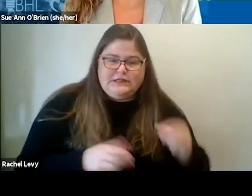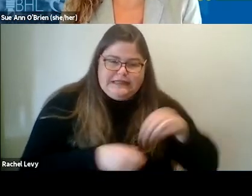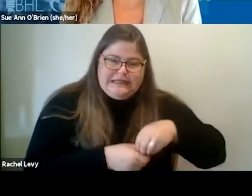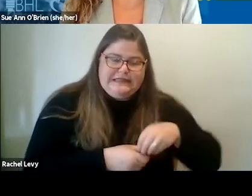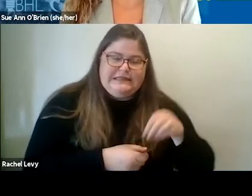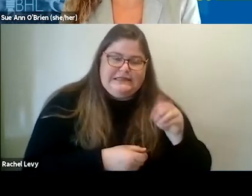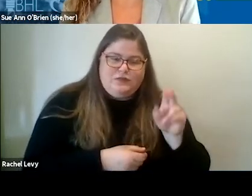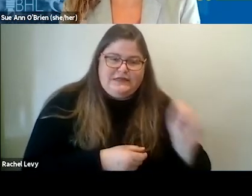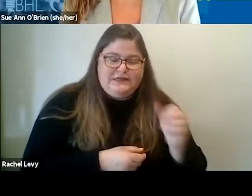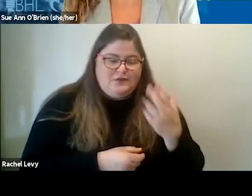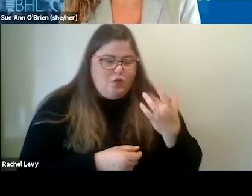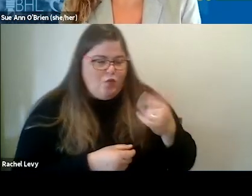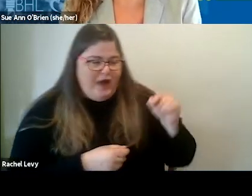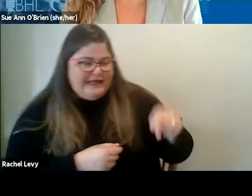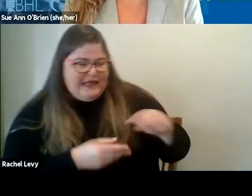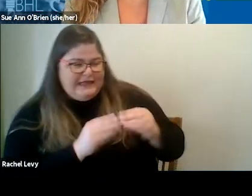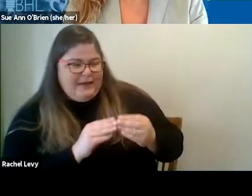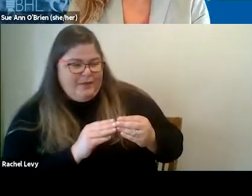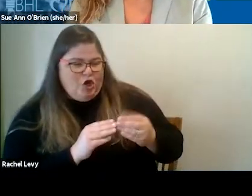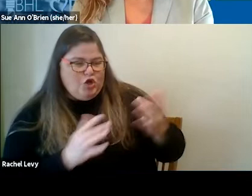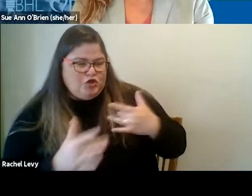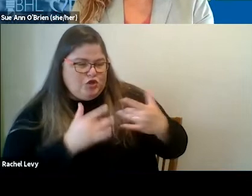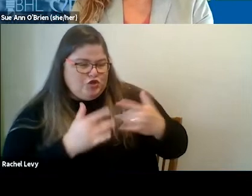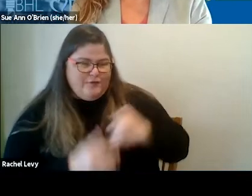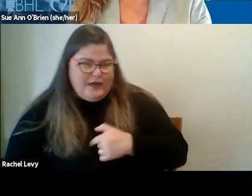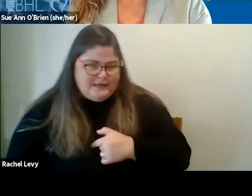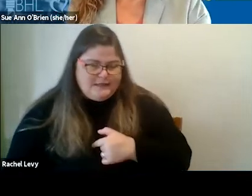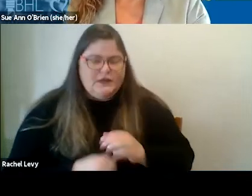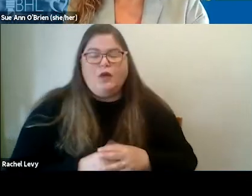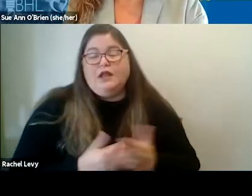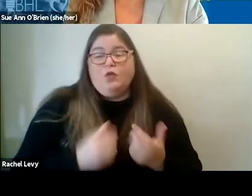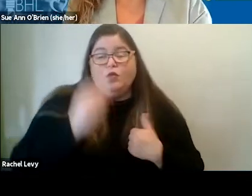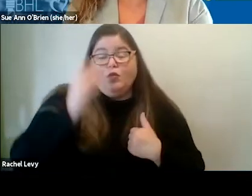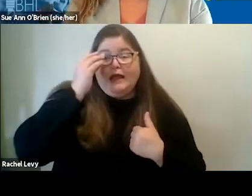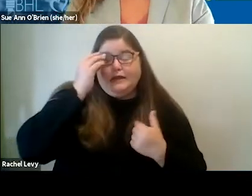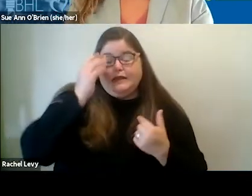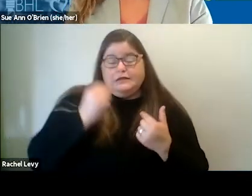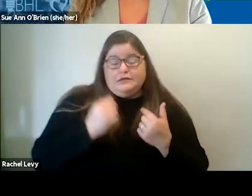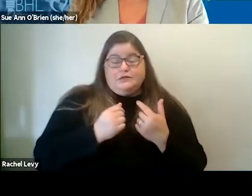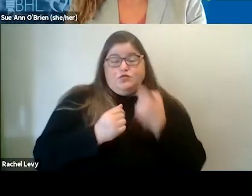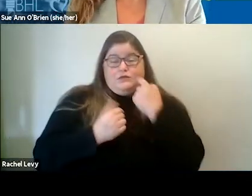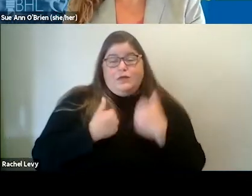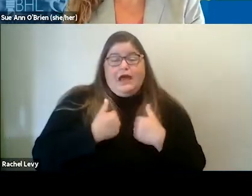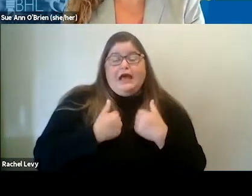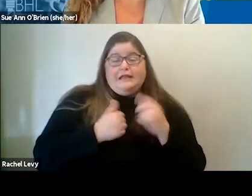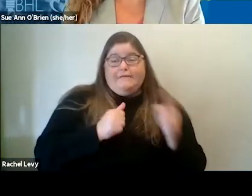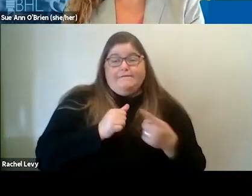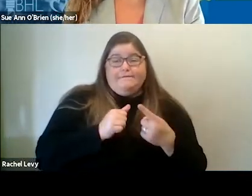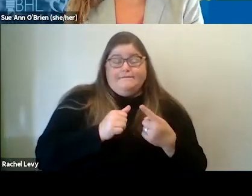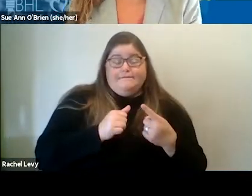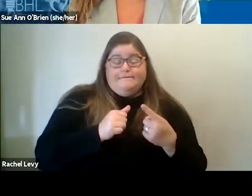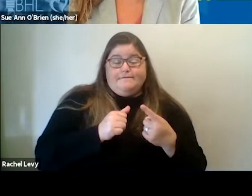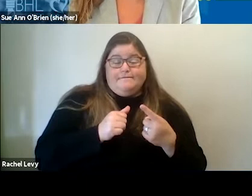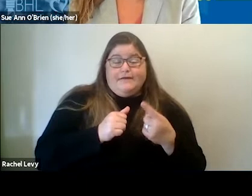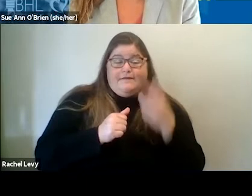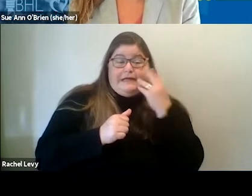States. So why is this of a concern to us? We had a firsthand, that this was driven home for us a few weeks